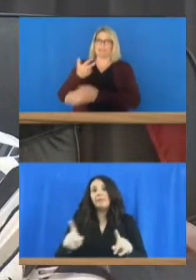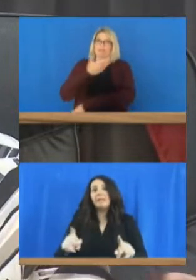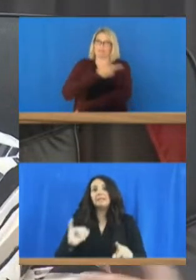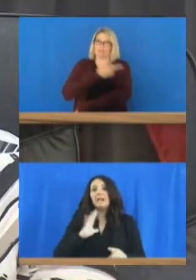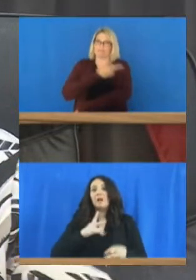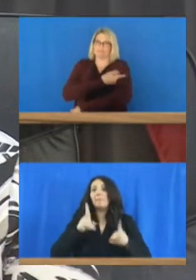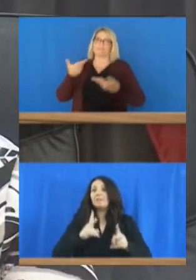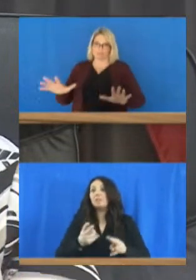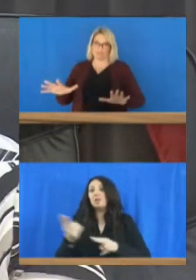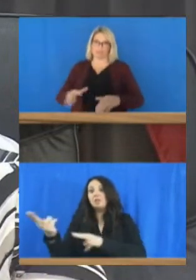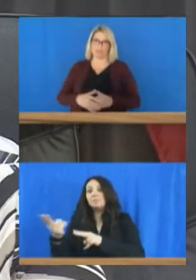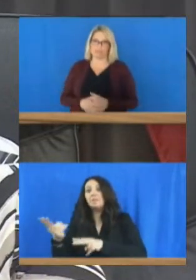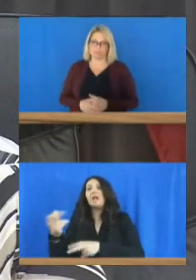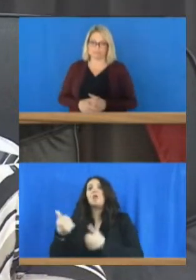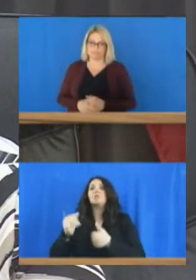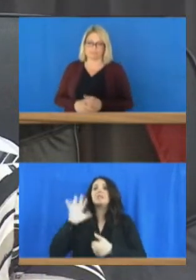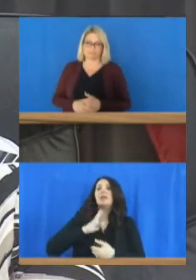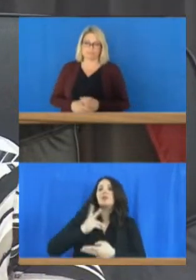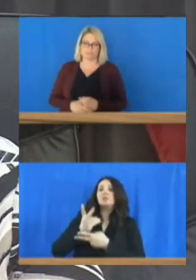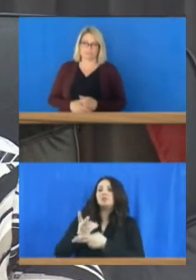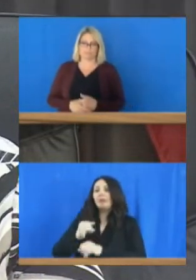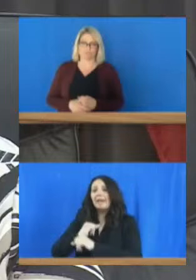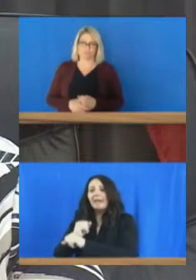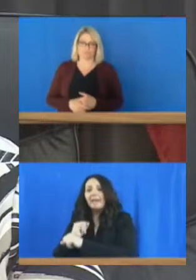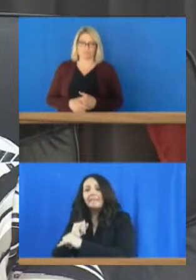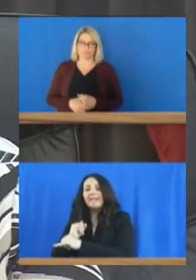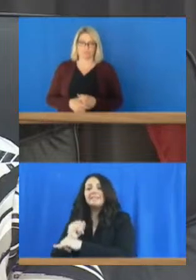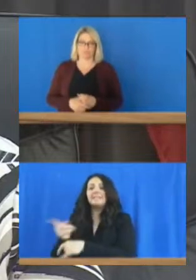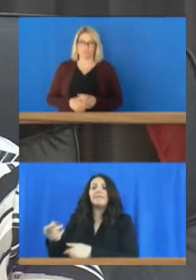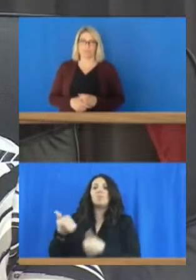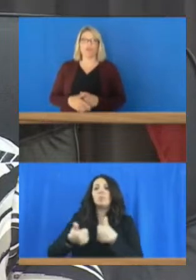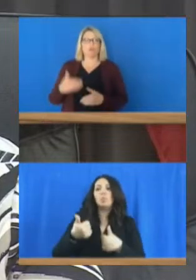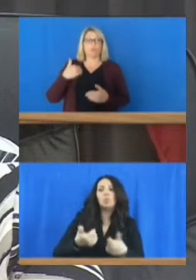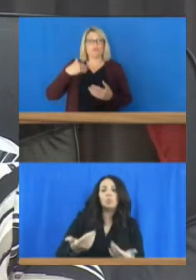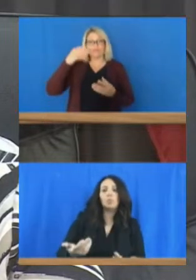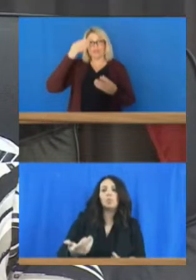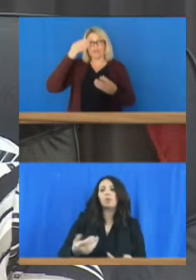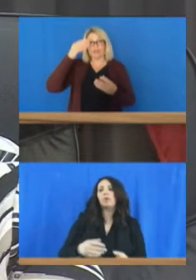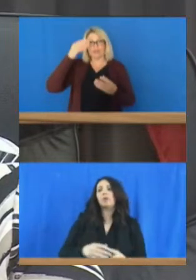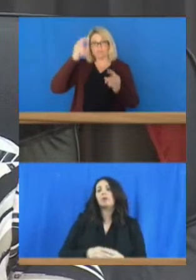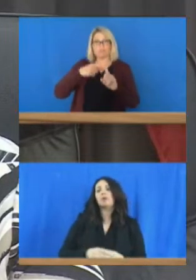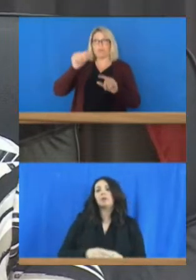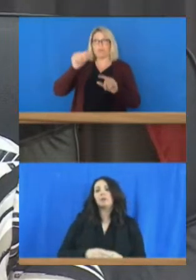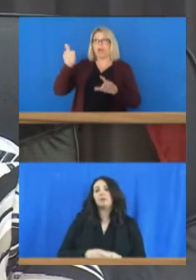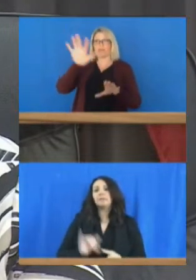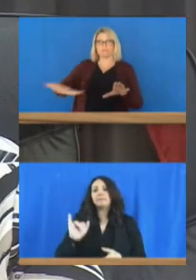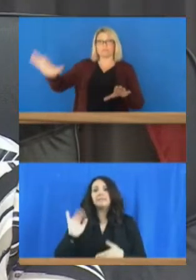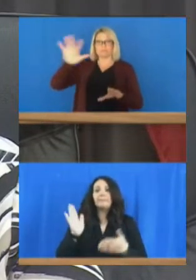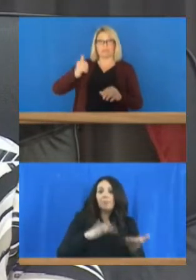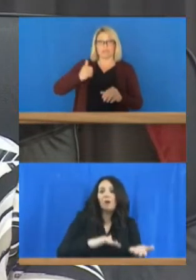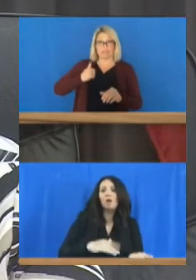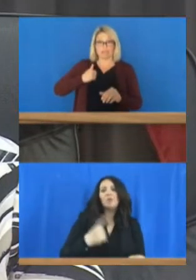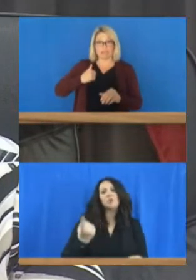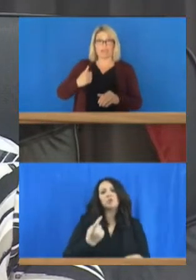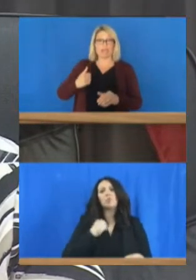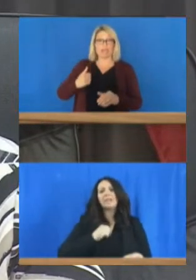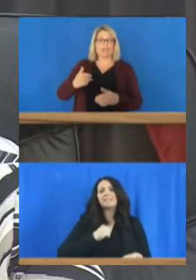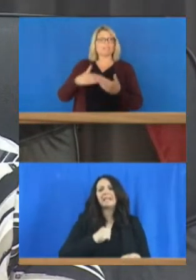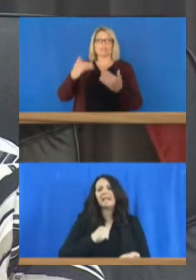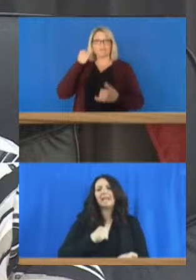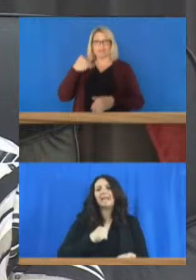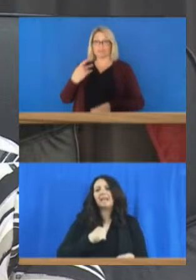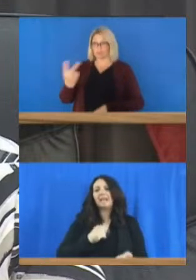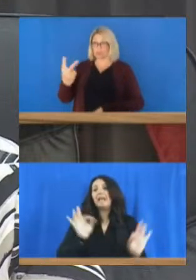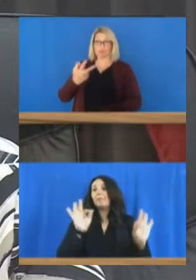total case numbers, and you can see dramatically how those numbers drop in places like Israel and the UK, who have the majority of their population vaccinated with